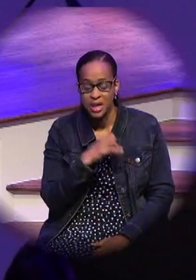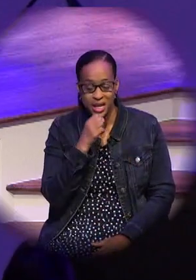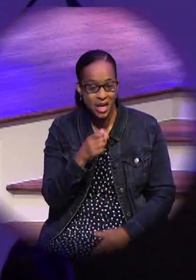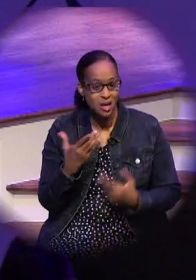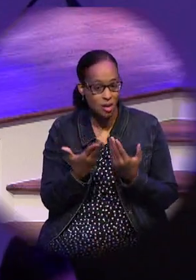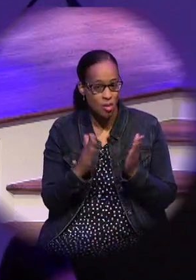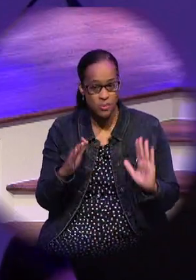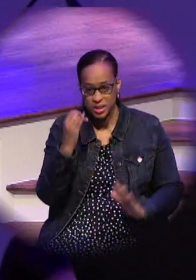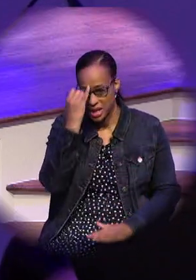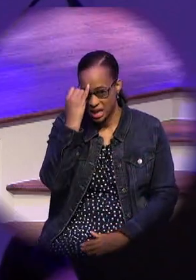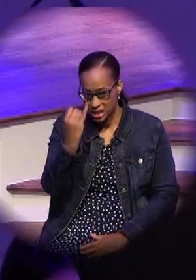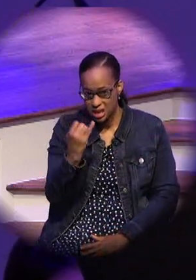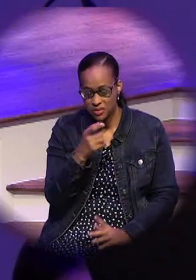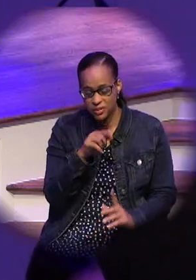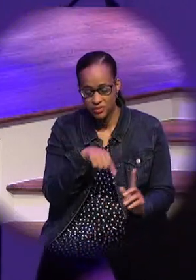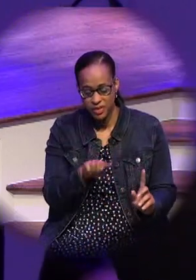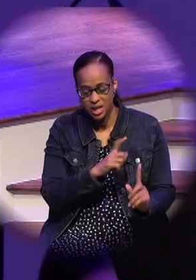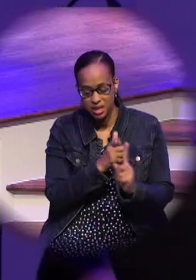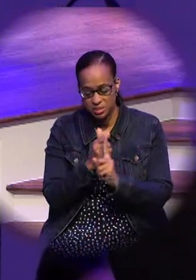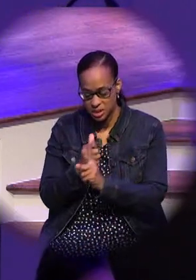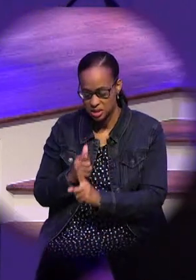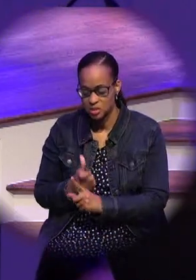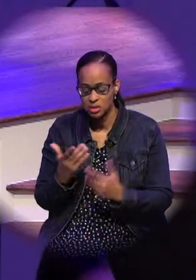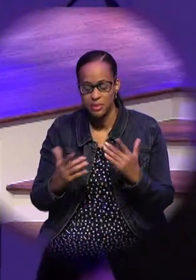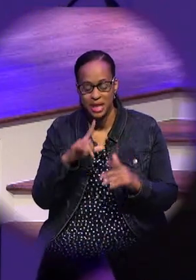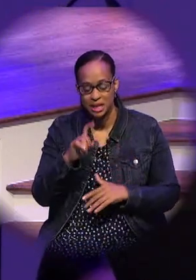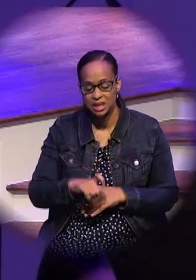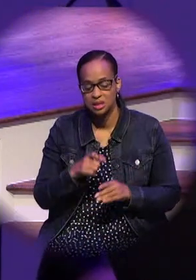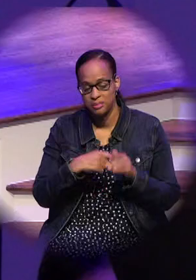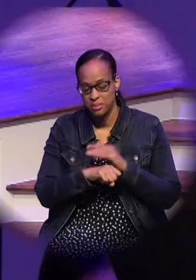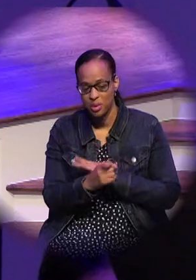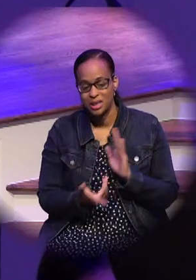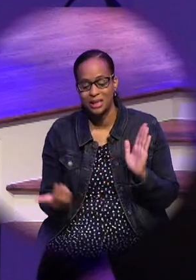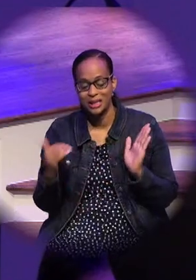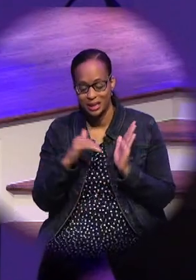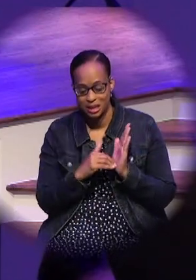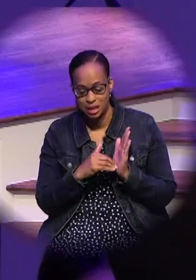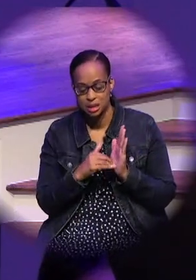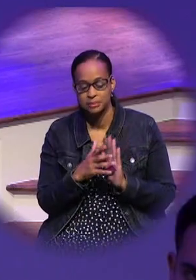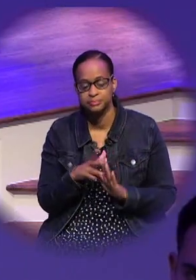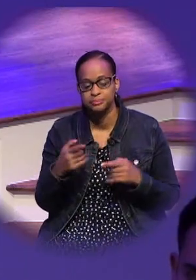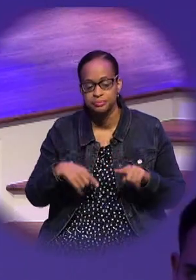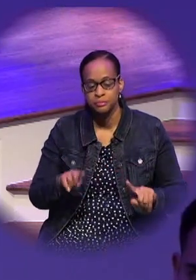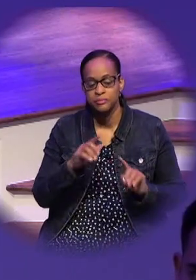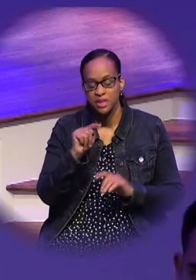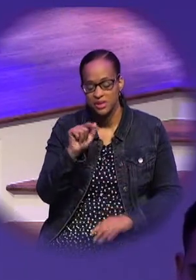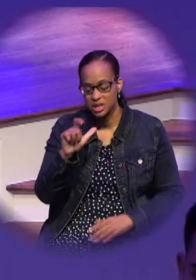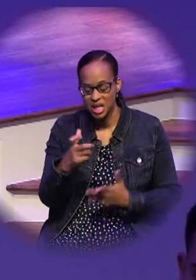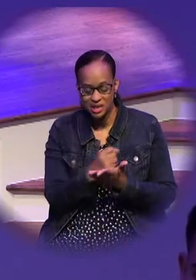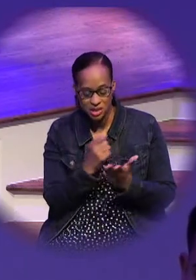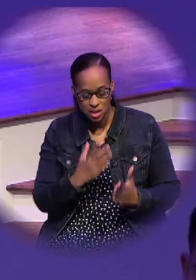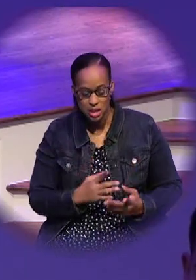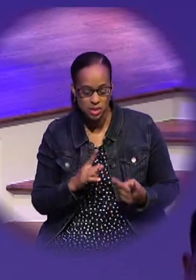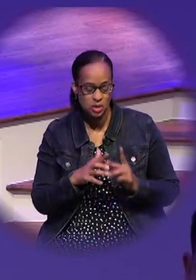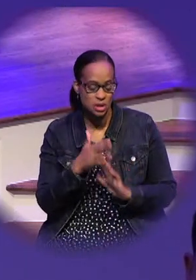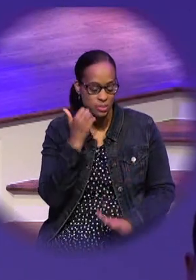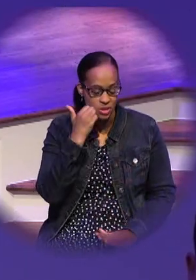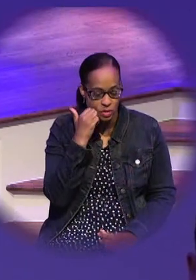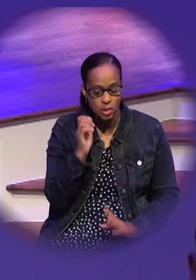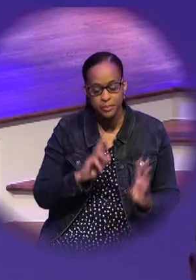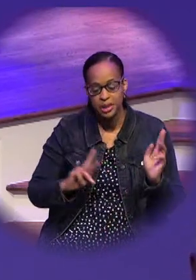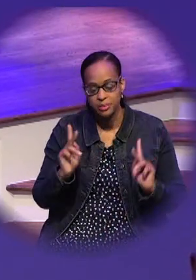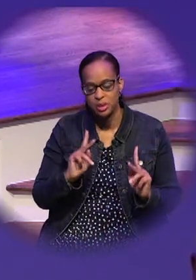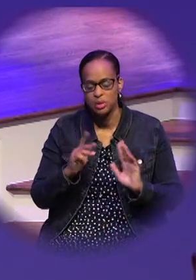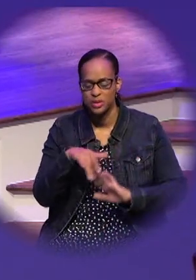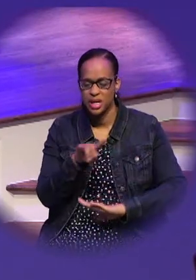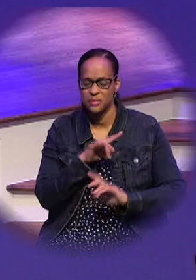the idea that they themselves might need to be born again. Meanwhile, the tax collectors and the prostitutes and the people who